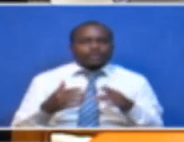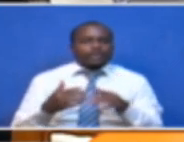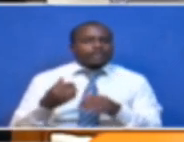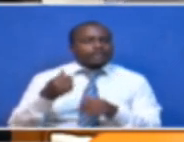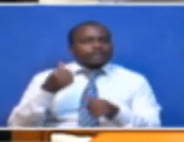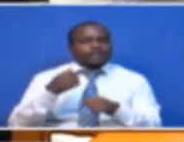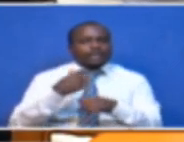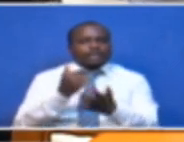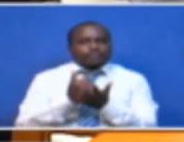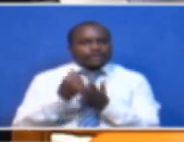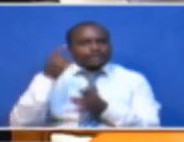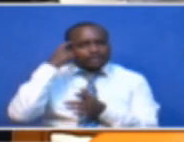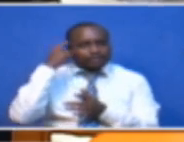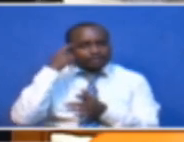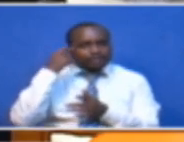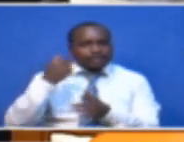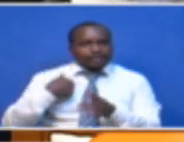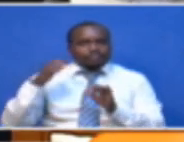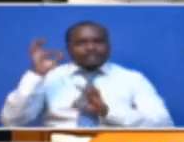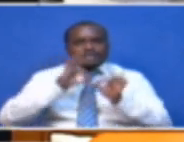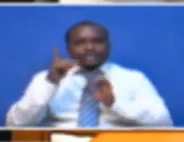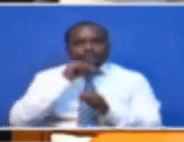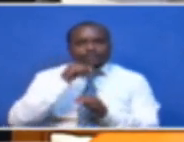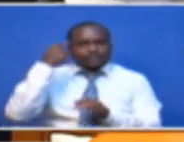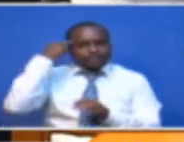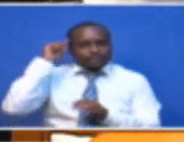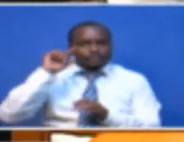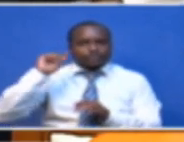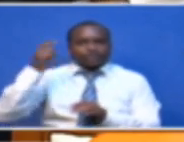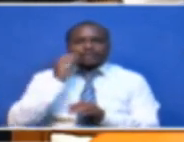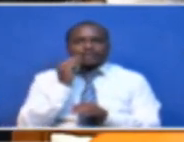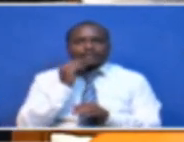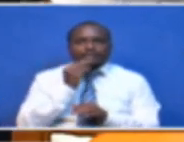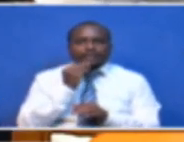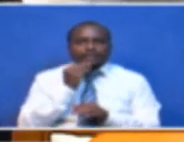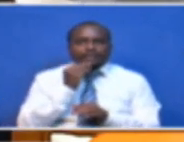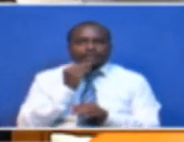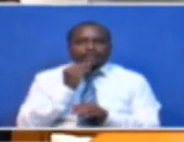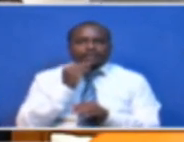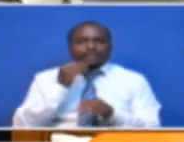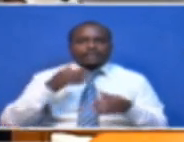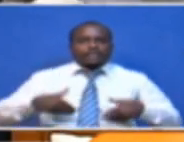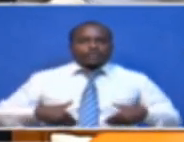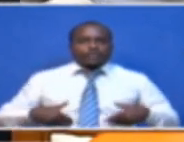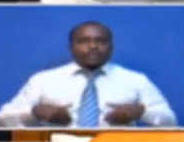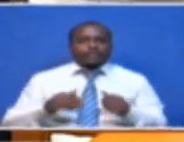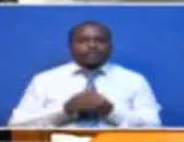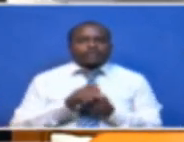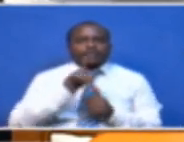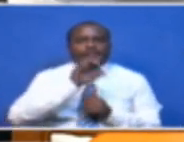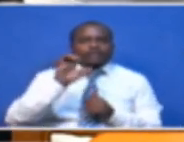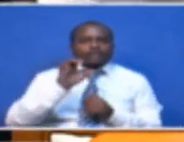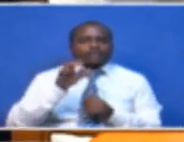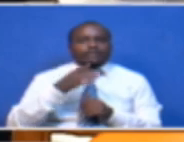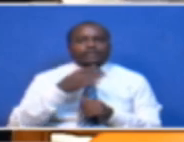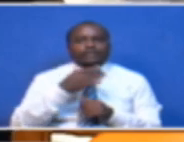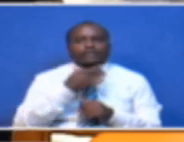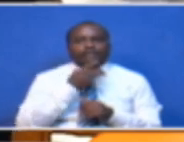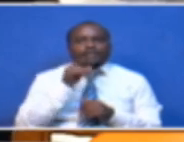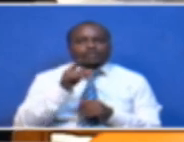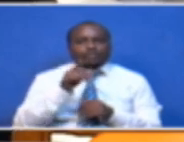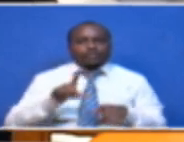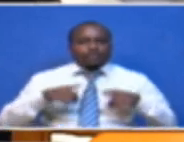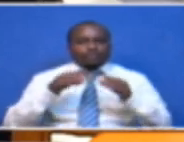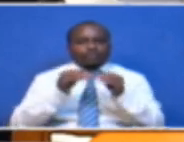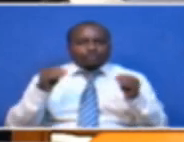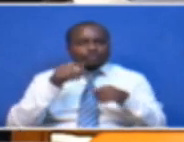memory lane. I danced for the late Mzee Jomo Kenyatta on several occasions as a teenager. Lee, I admire your guts. May you live long as you